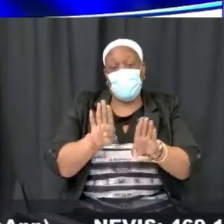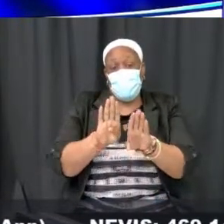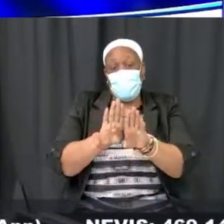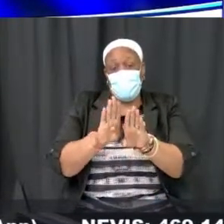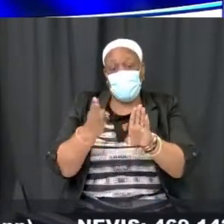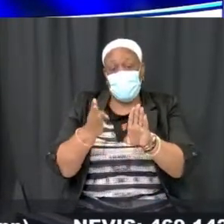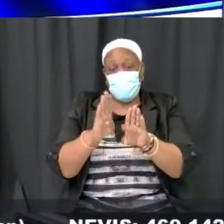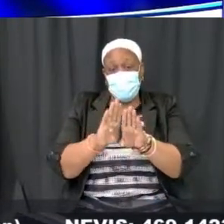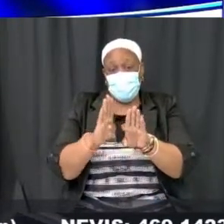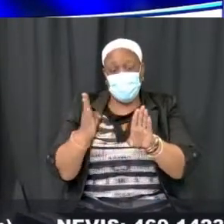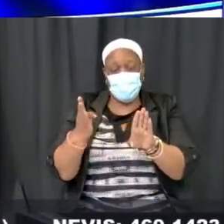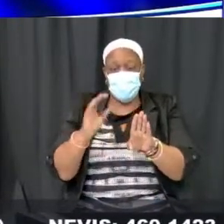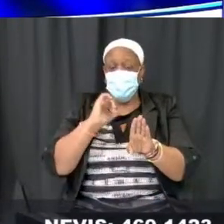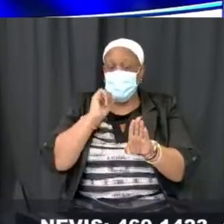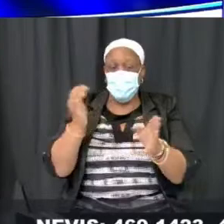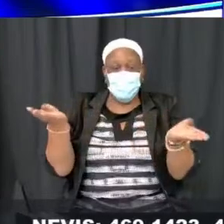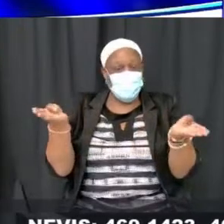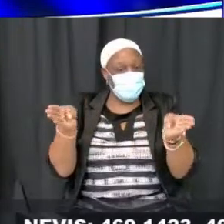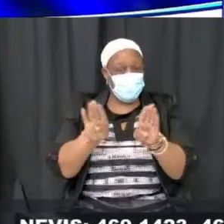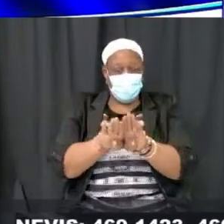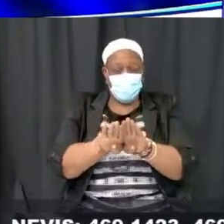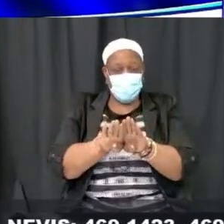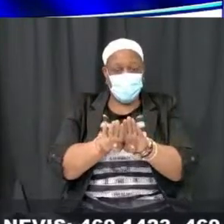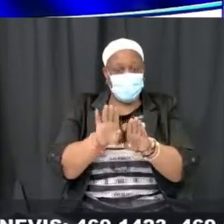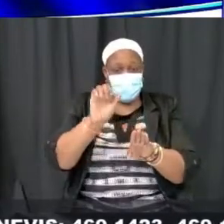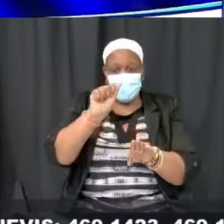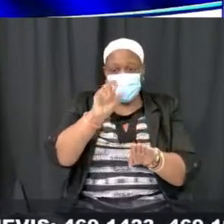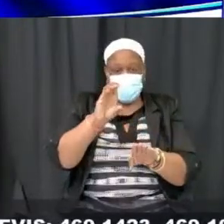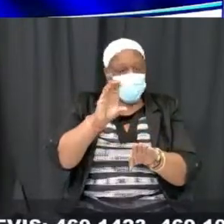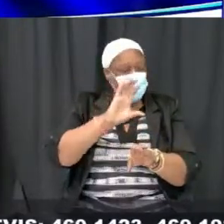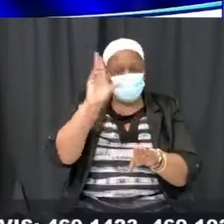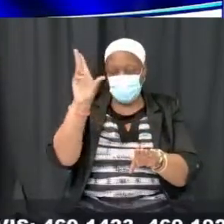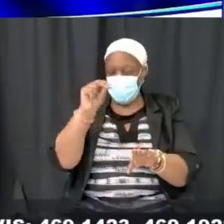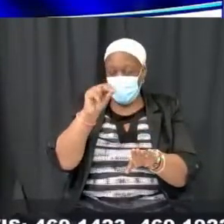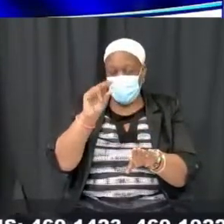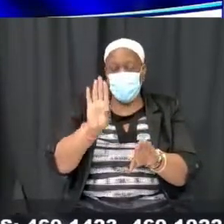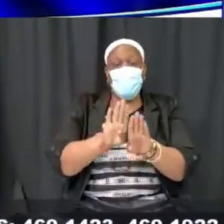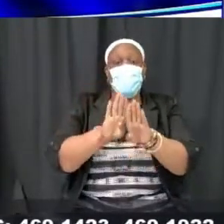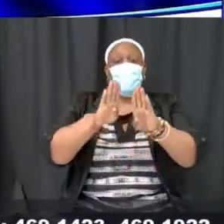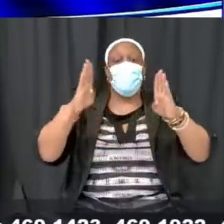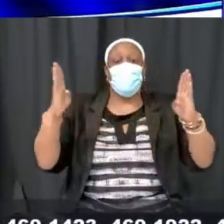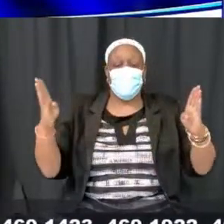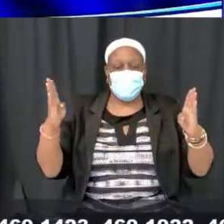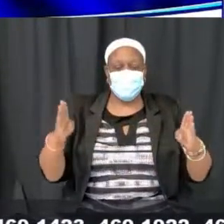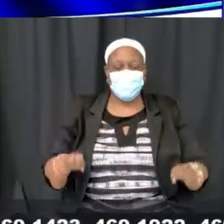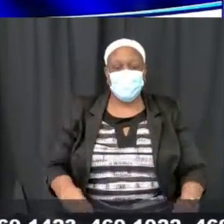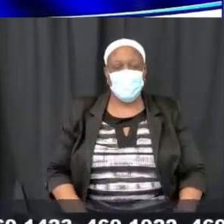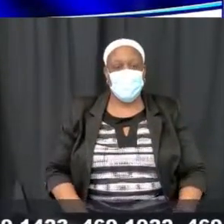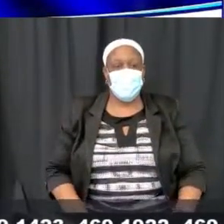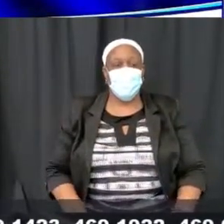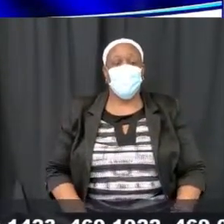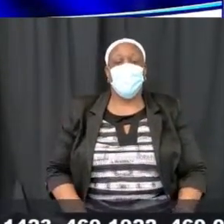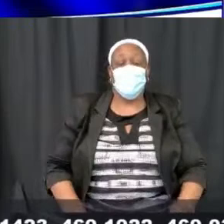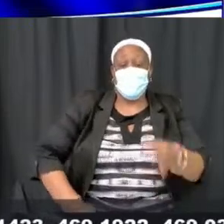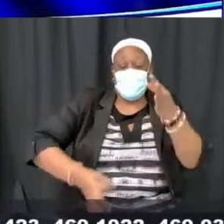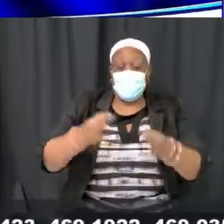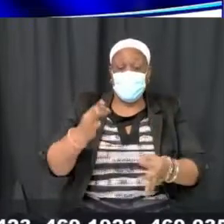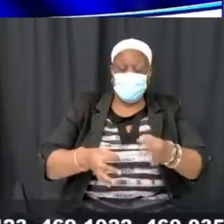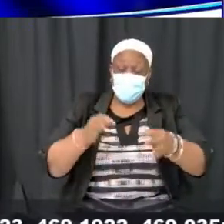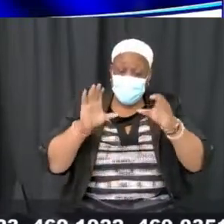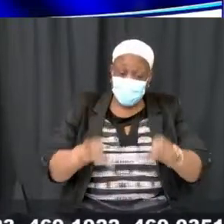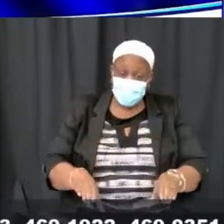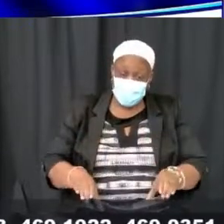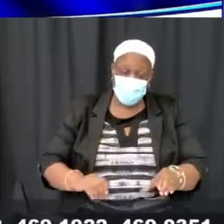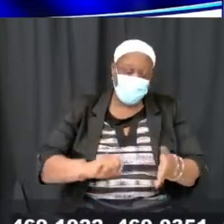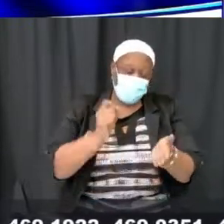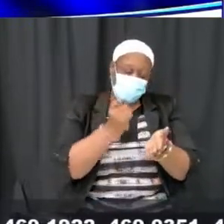maximum ventilation. It is advisable, wherever possible, to take the names and contact numbers of your